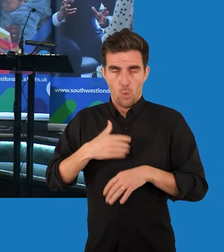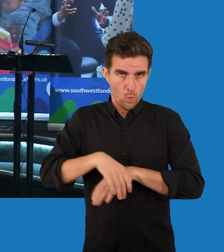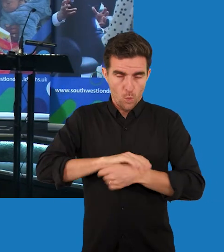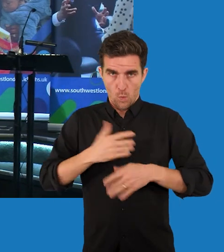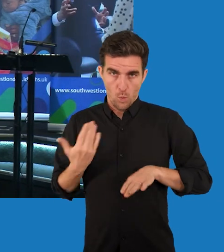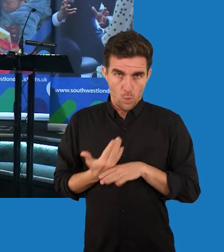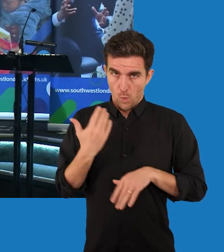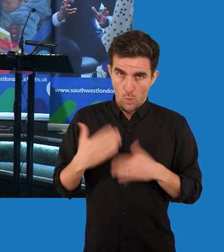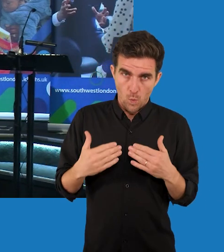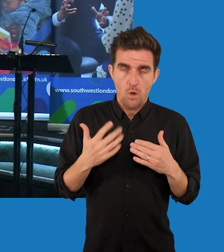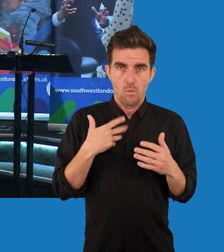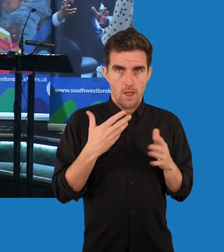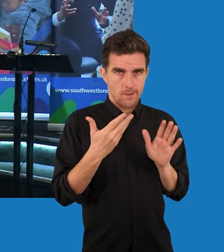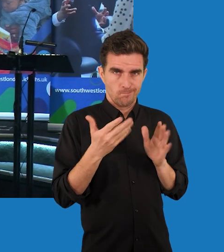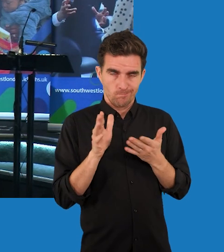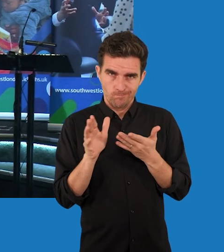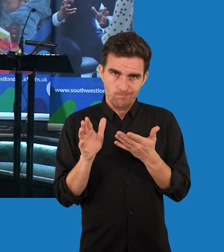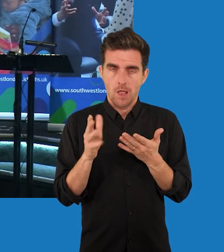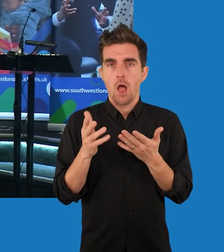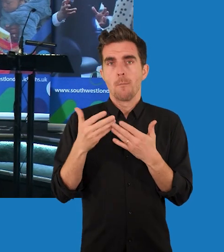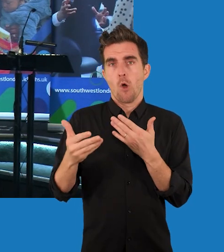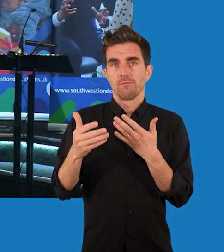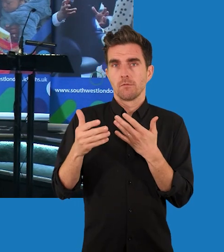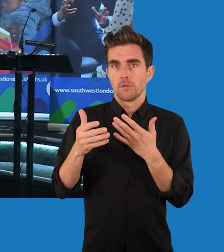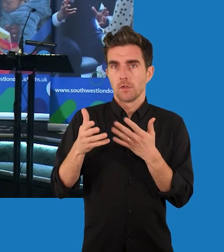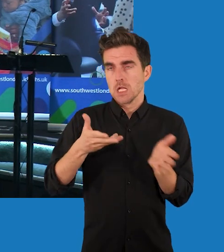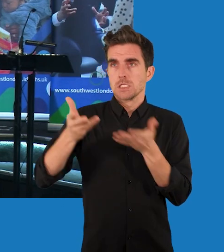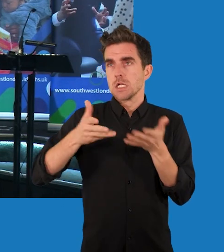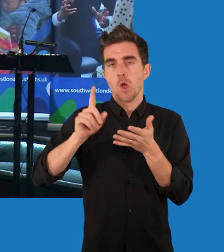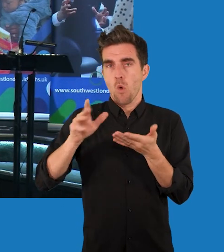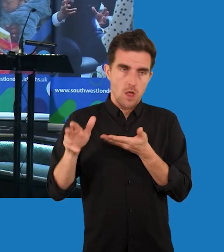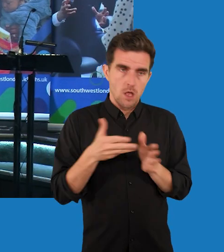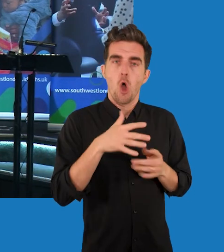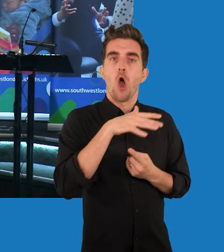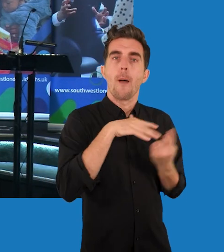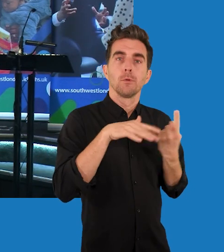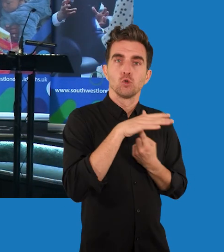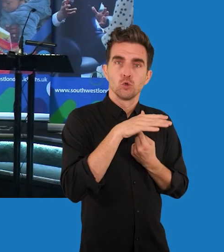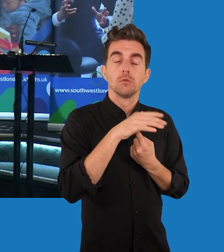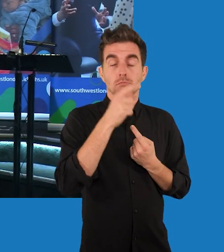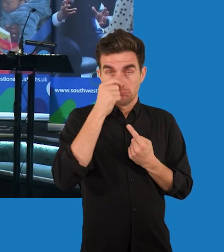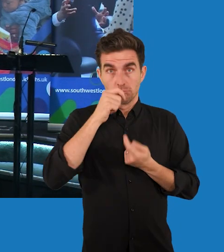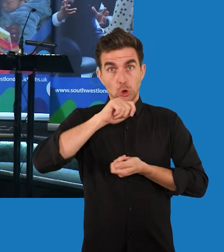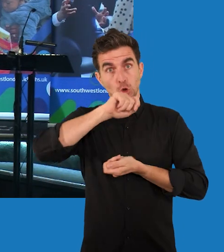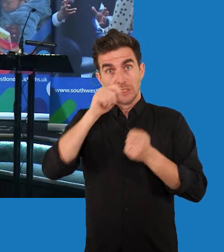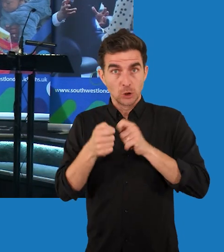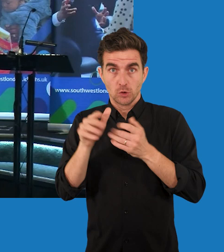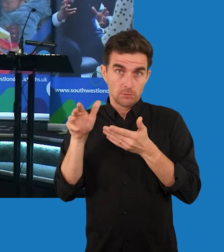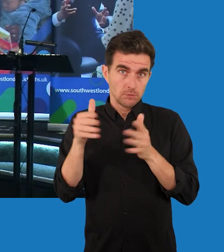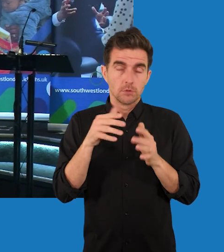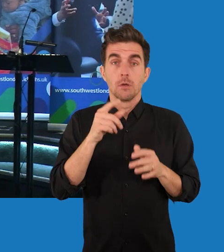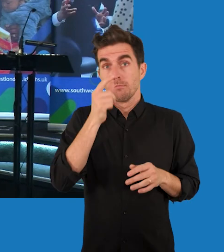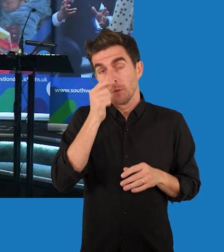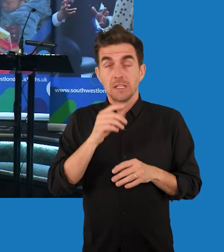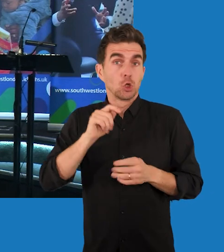that because we want to do that switch that we've talked about, the shift from acute to community. So we might change the focus of